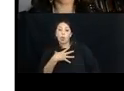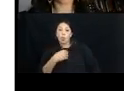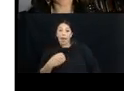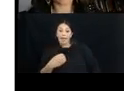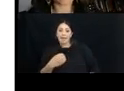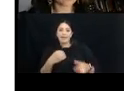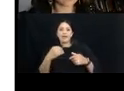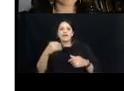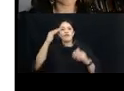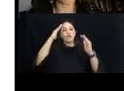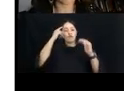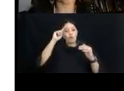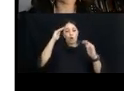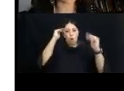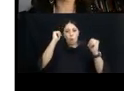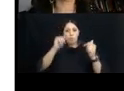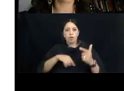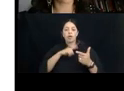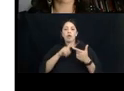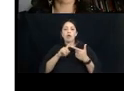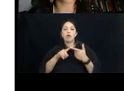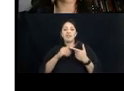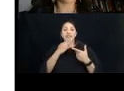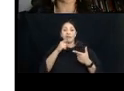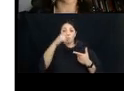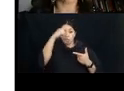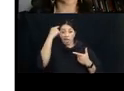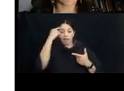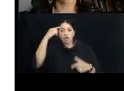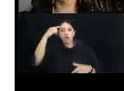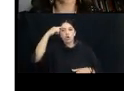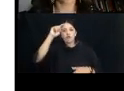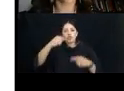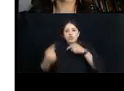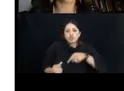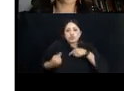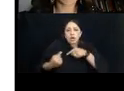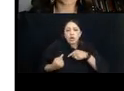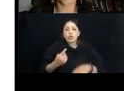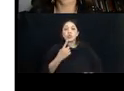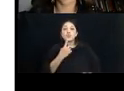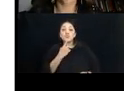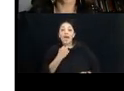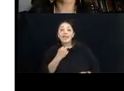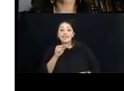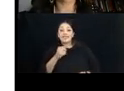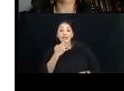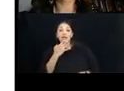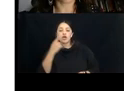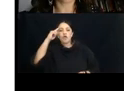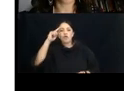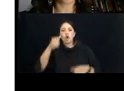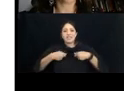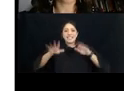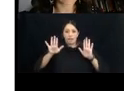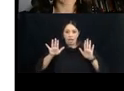have the black for the struggle, and the red for that sacrifice that we're making of our time and our energy and participation. And knowing that we do